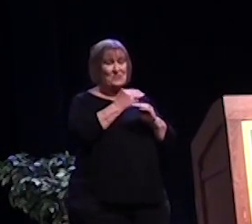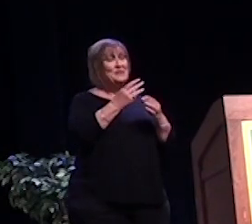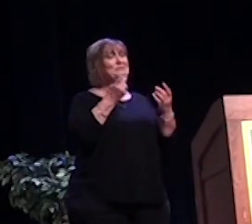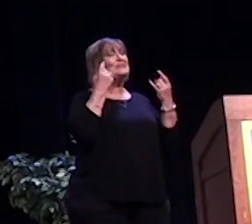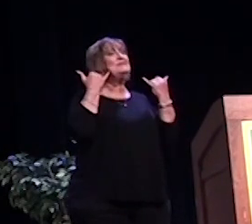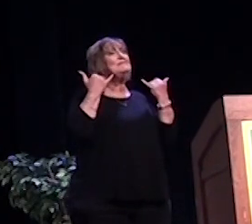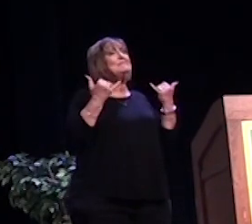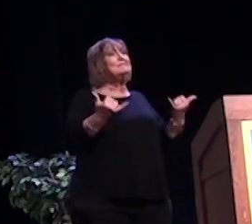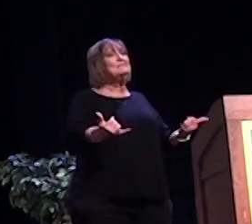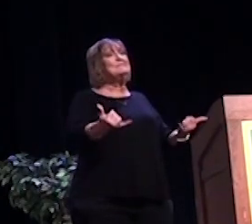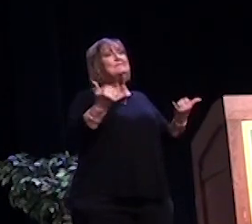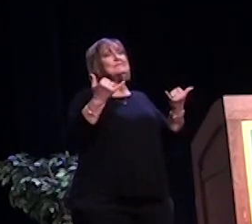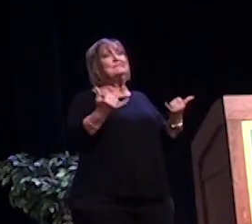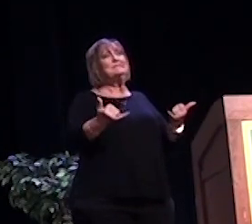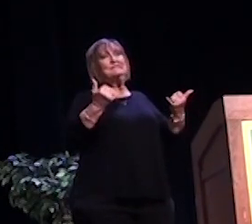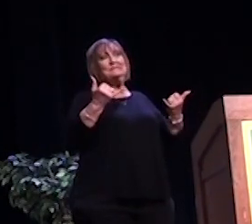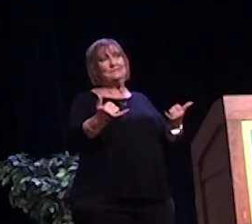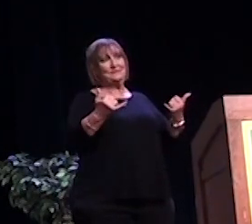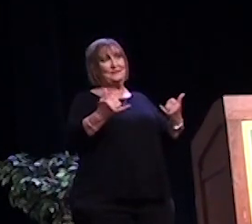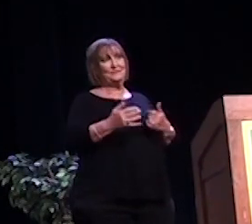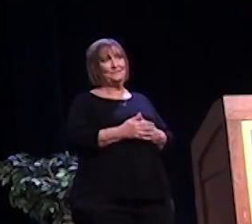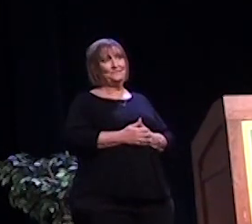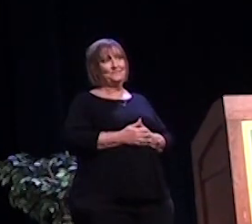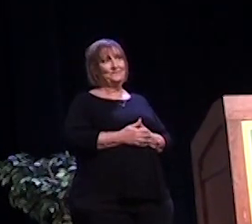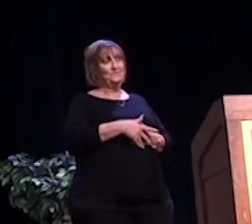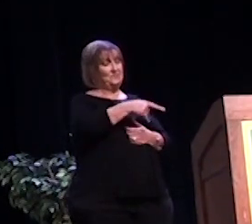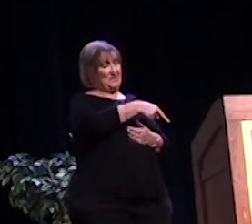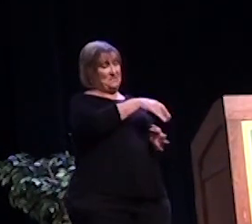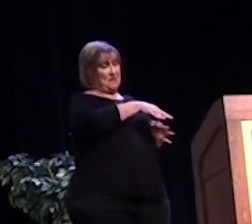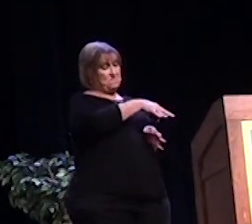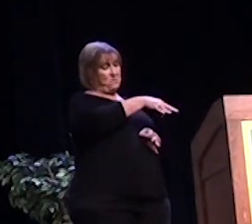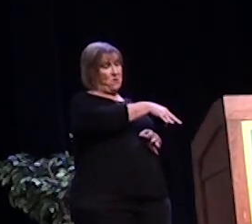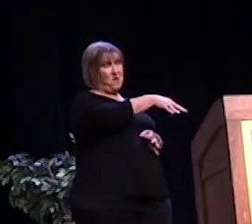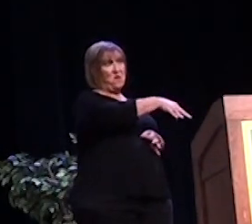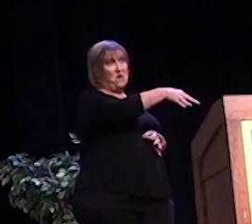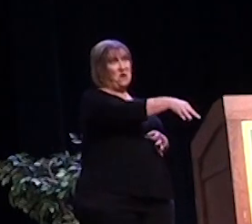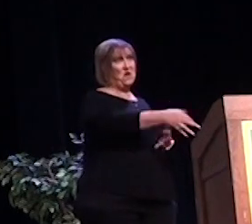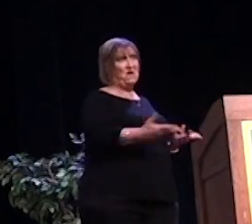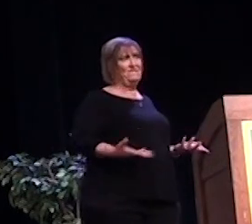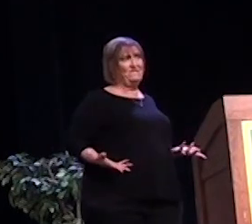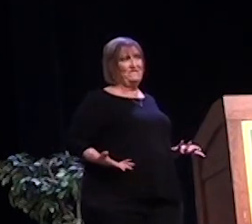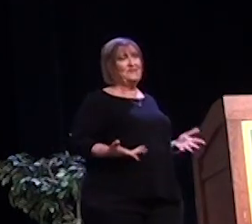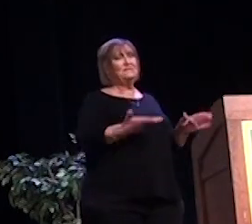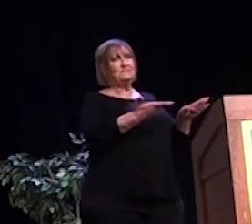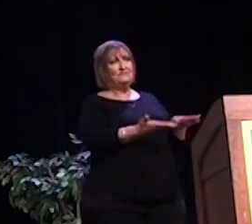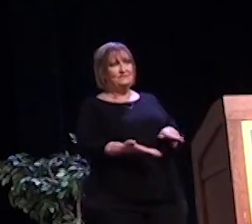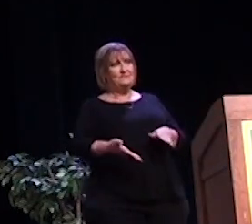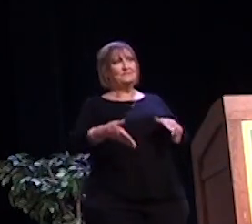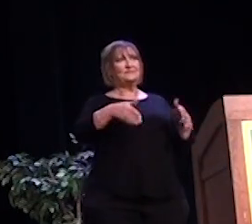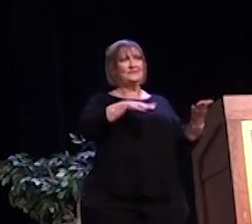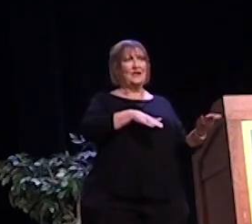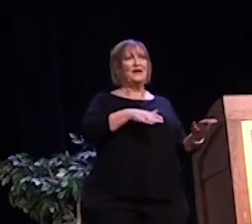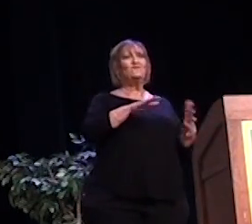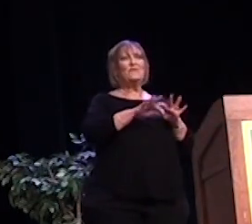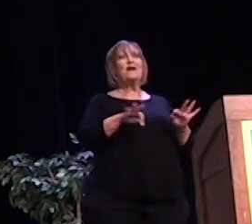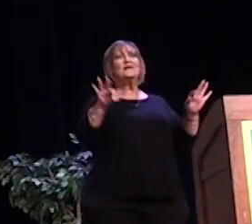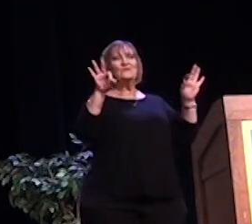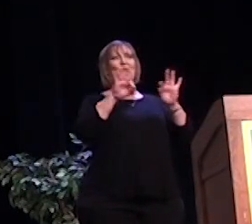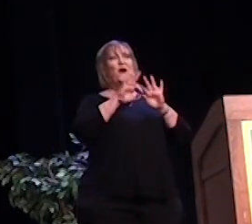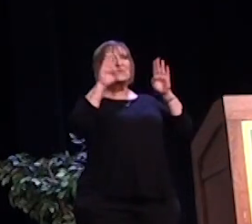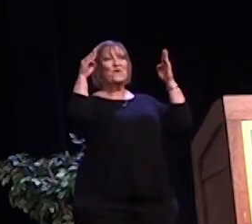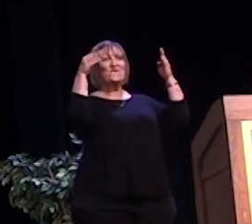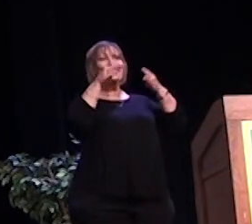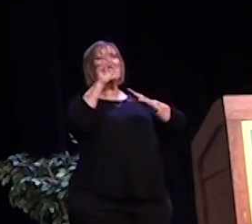we all understand what happens next. That's why the urgency for us to focus on those individuals of that age, to